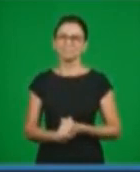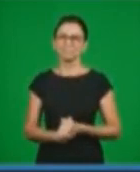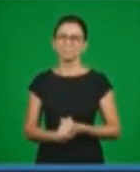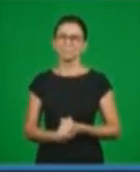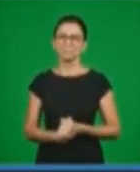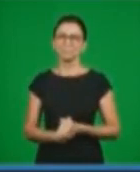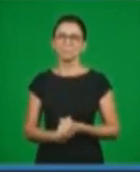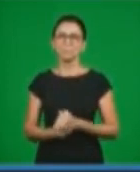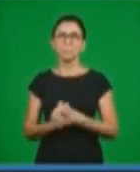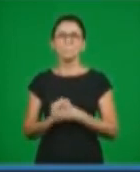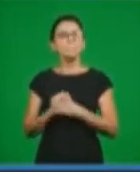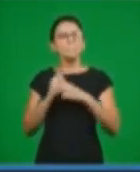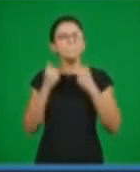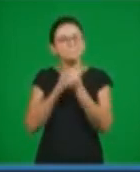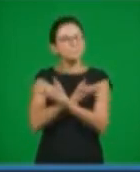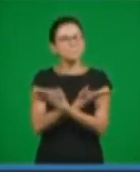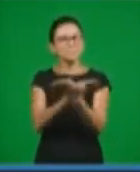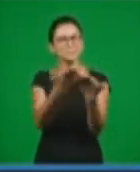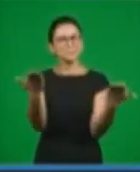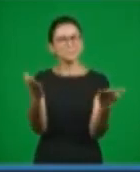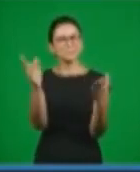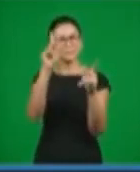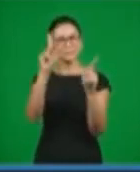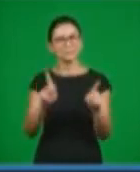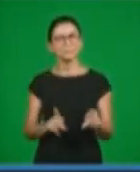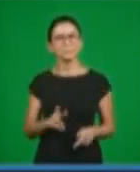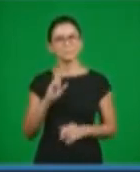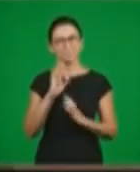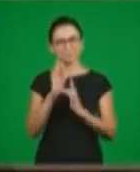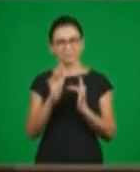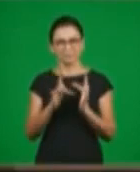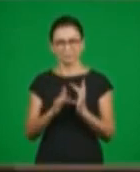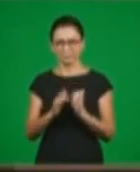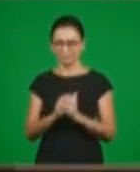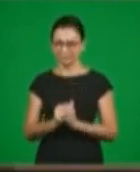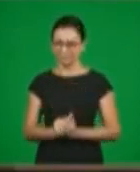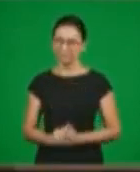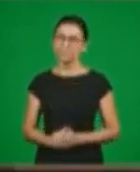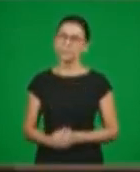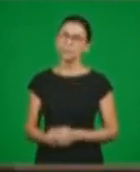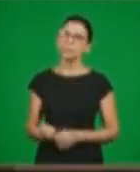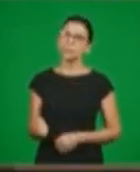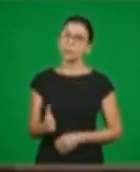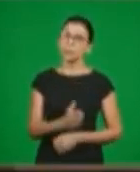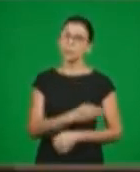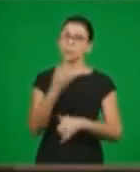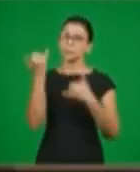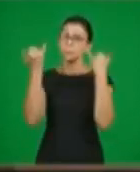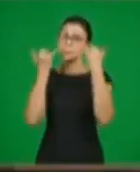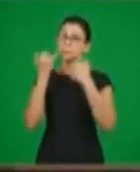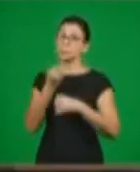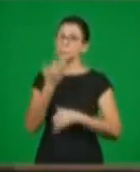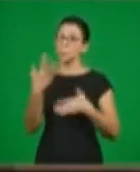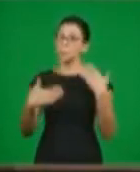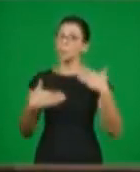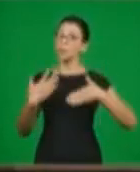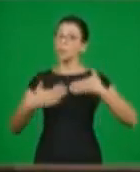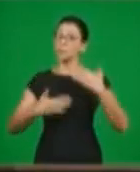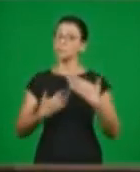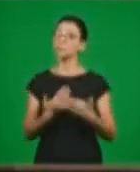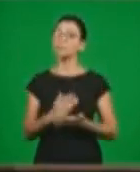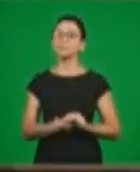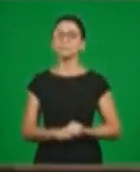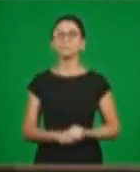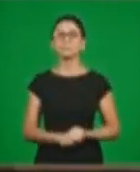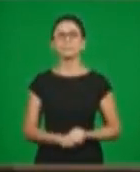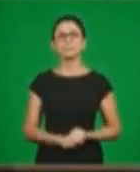And we also plead and we give all our salvation and the peace of the Lord. Another information that makes us happy is